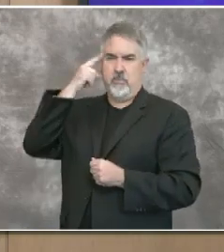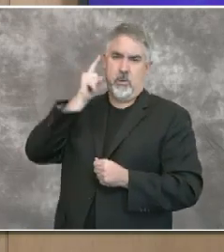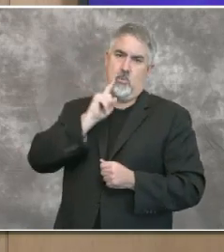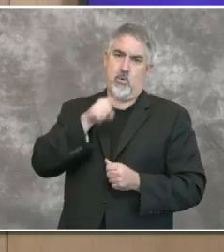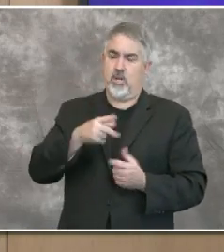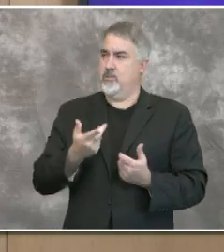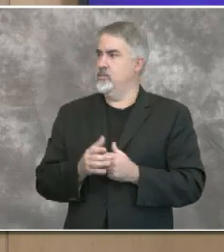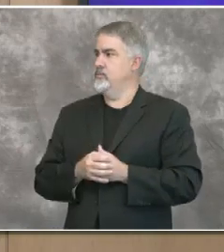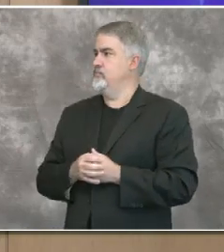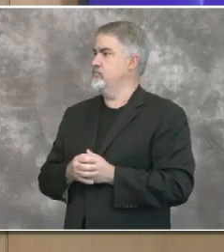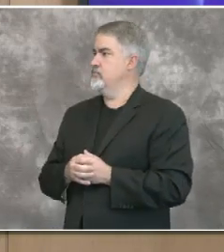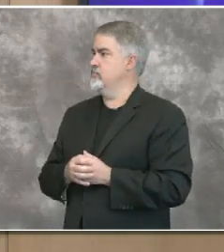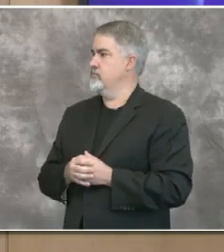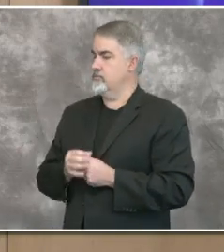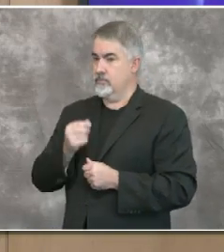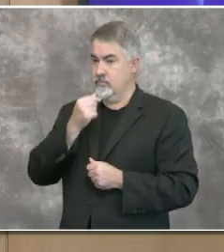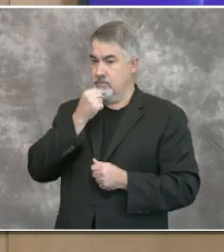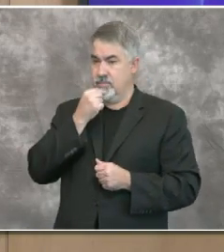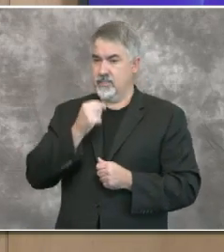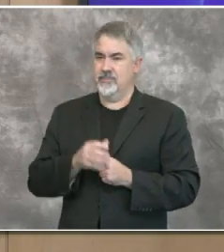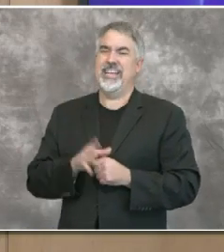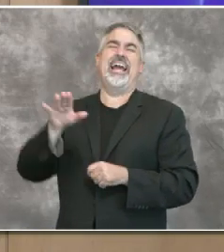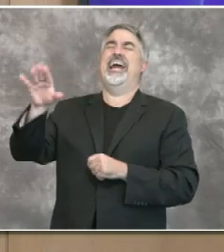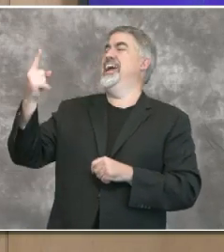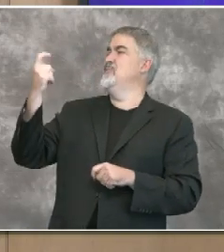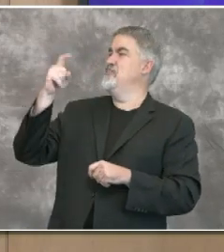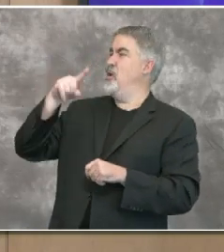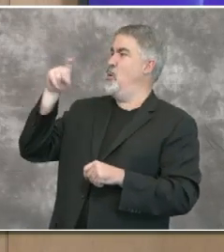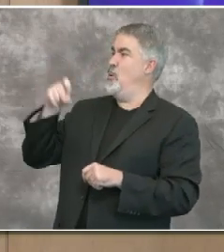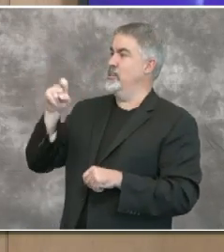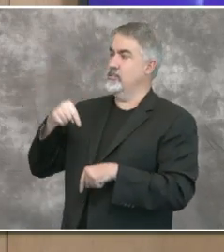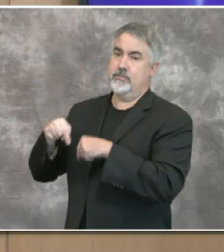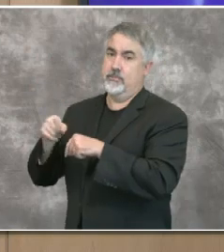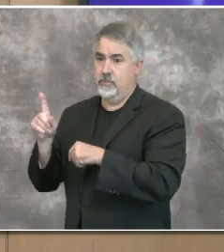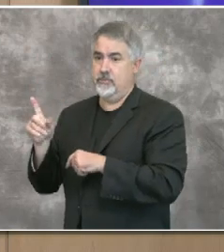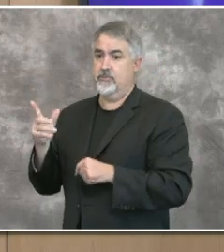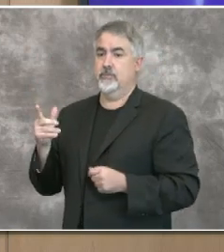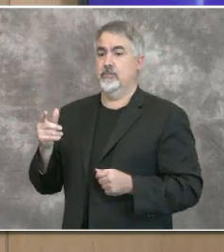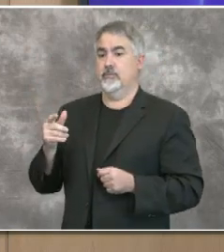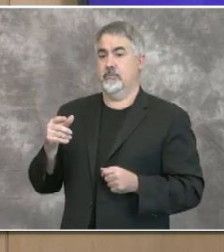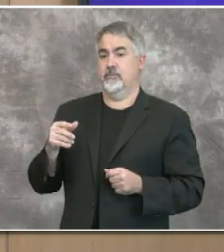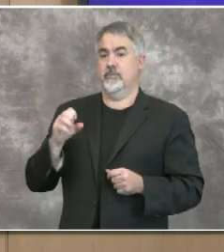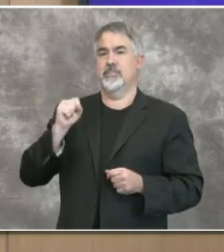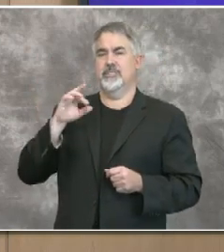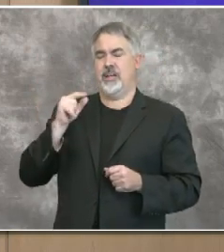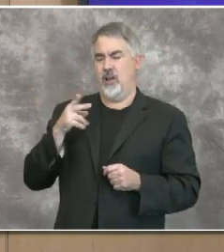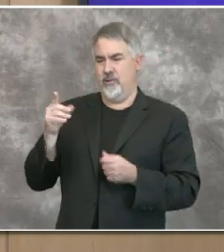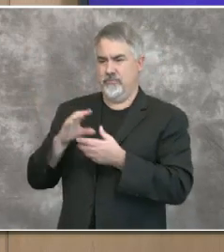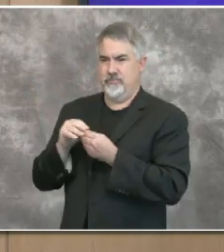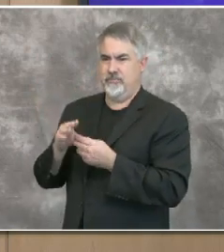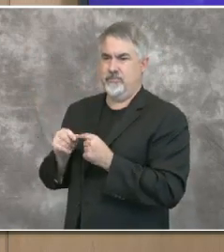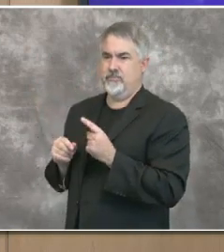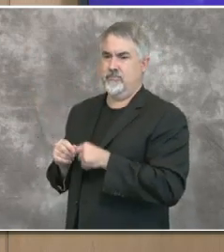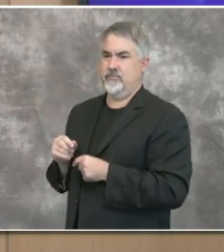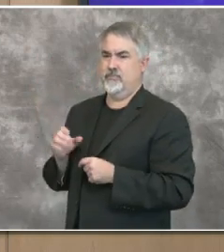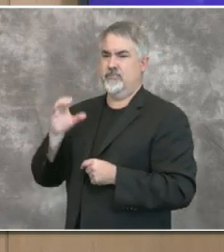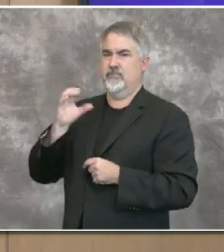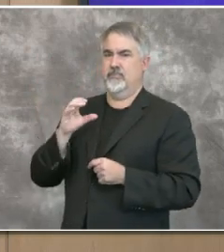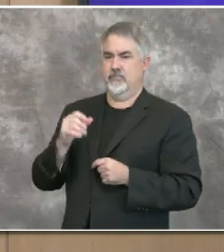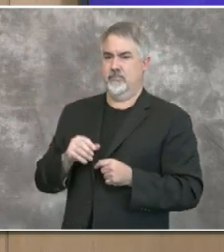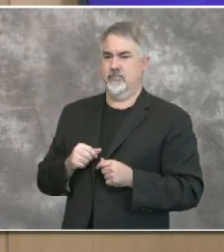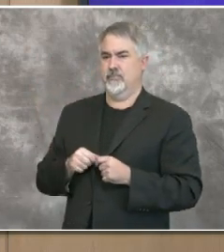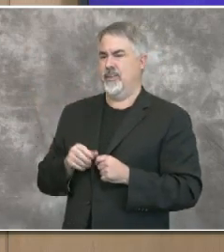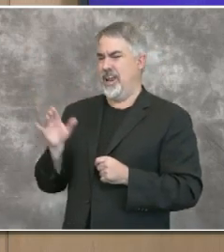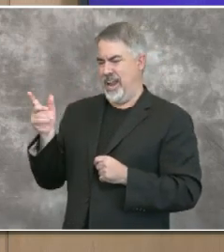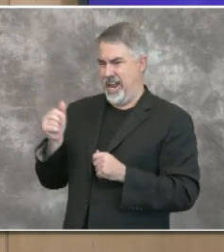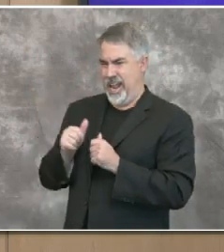Thank you, Supervisor Fletcher. And we do have one last question from Sarah Cohen with ABC News. And she's asking, how are you ensuring equity